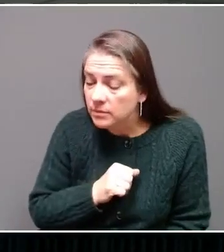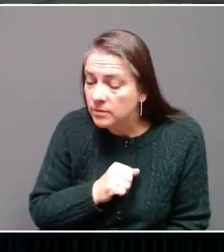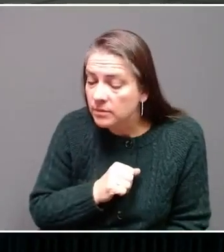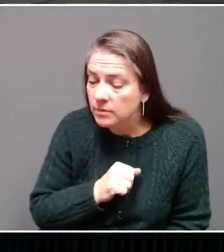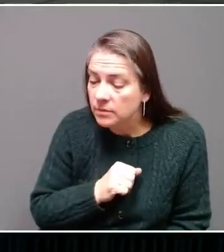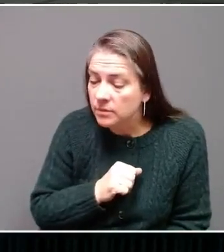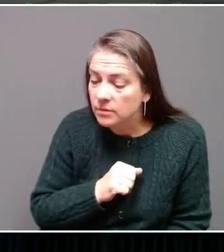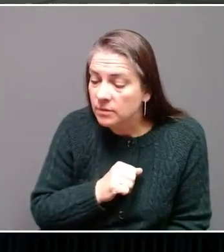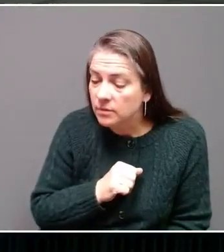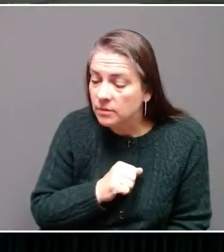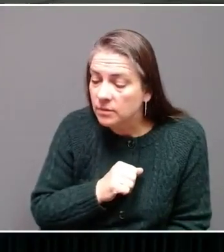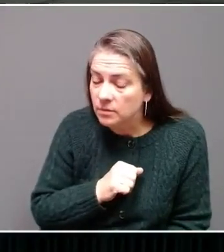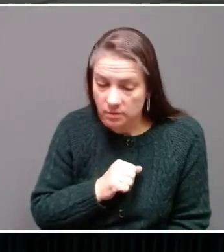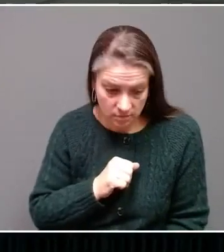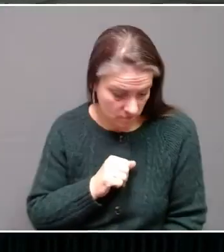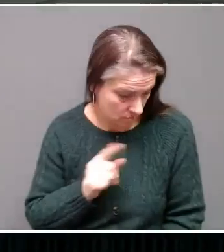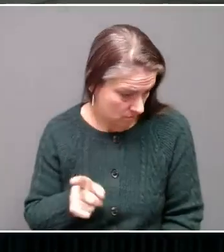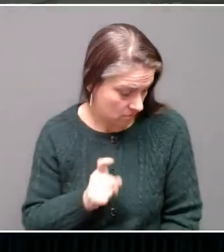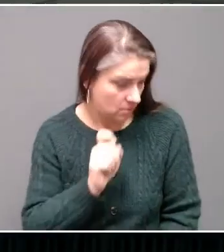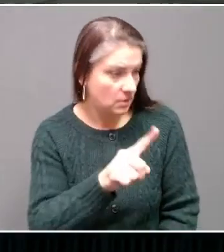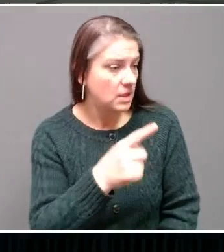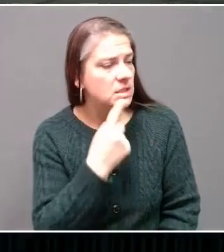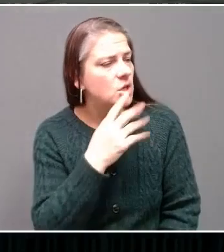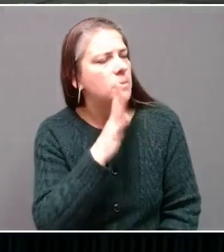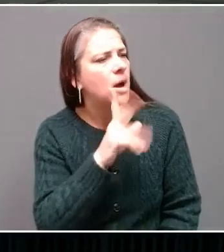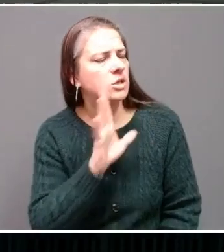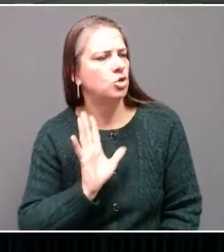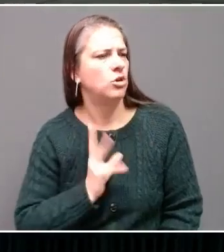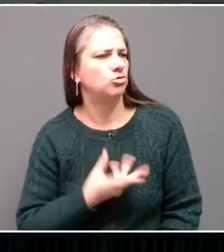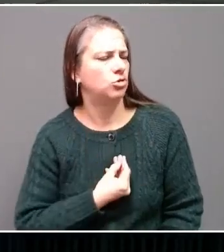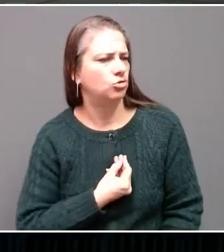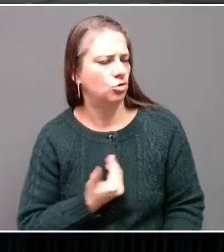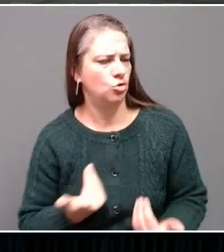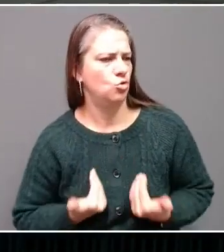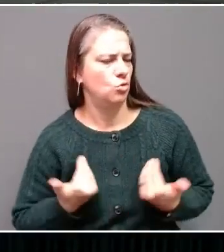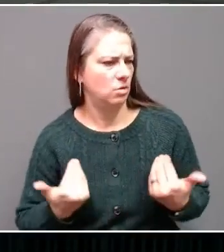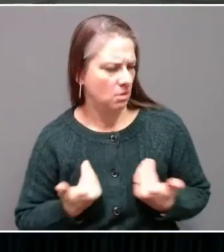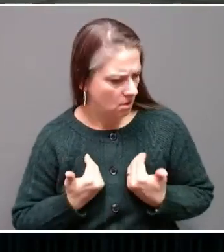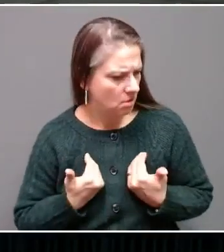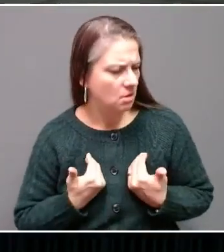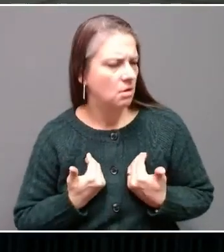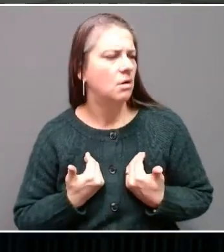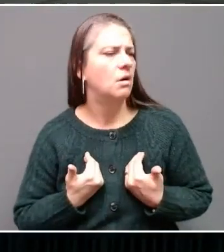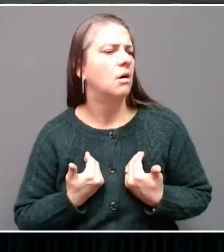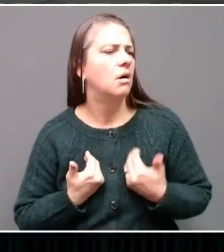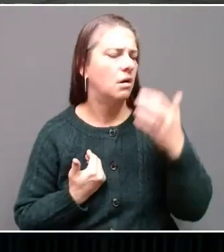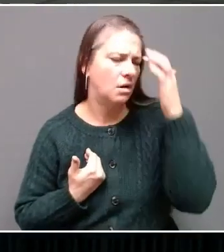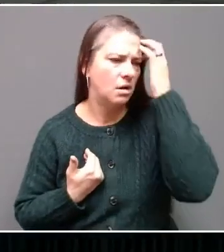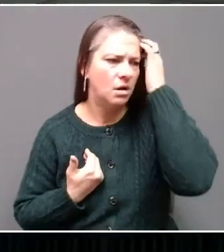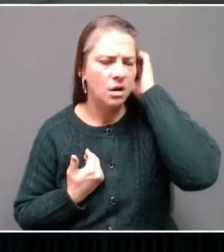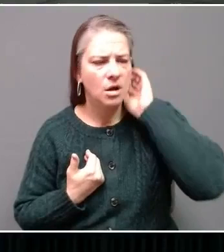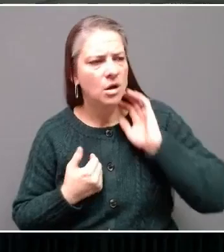right now about Kentucky's transgender youth and what limitations, if any, the government should place on their ability to